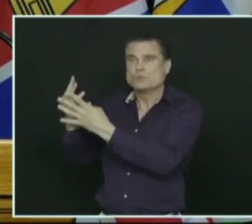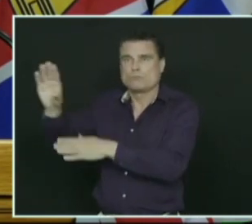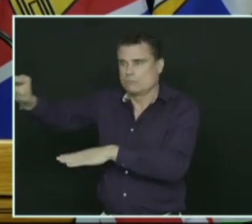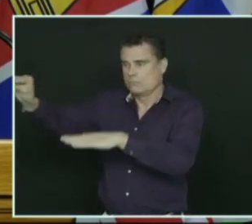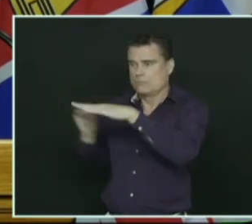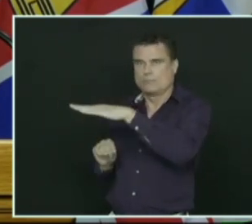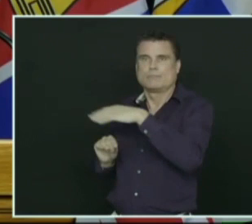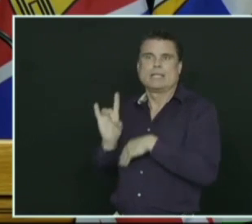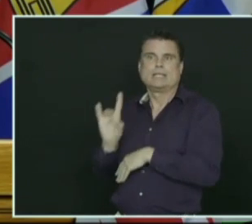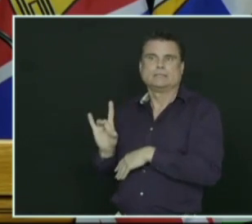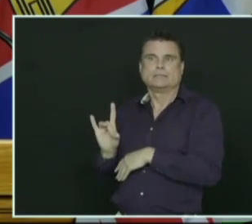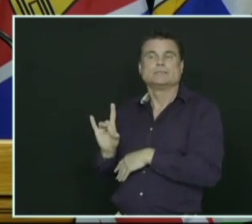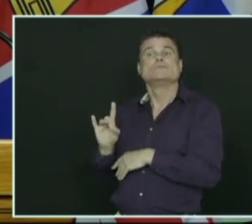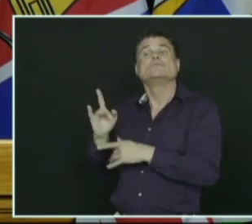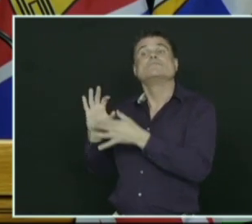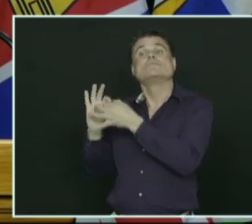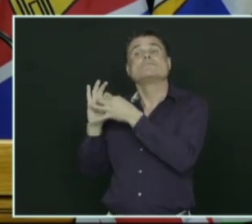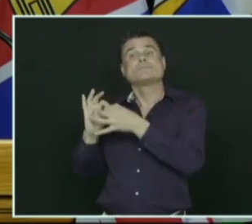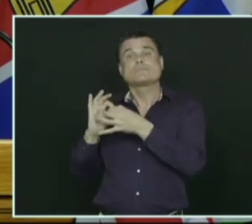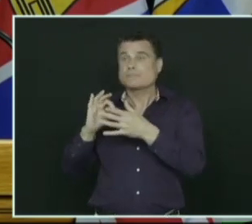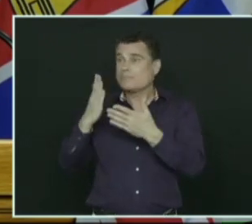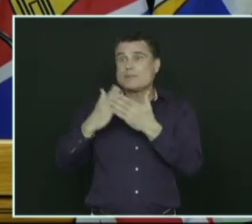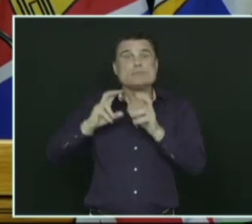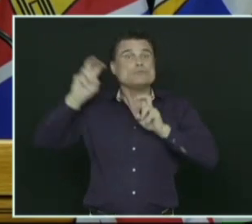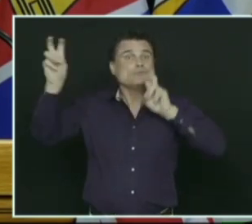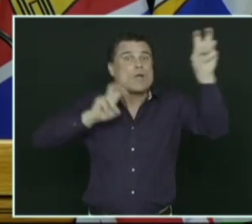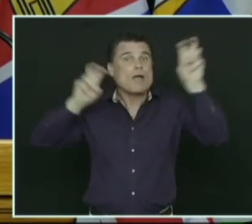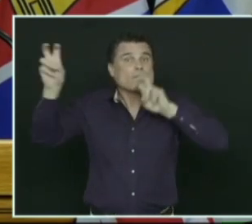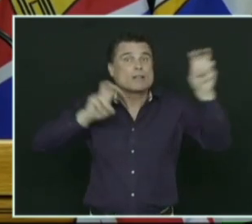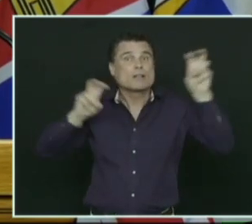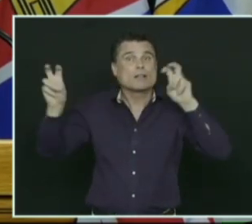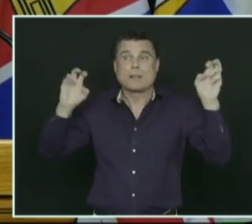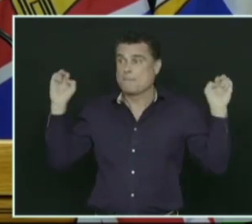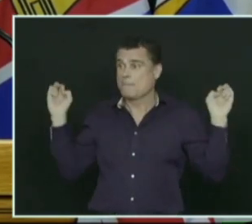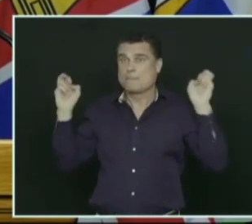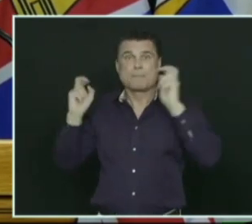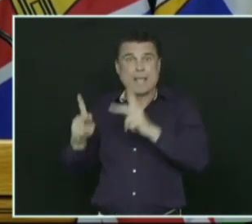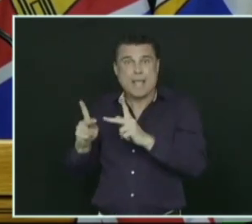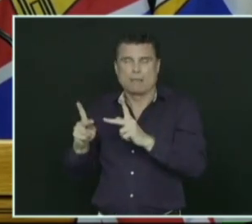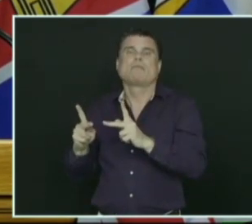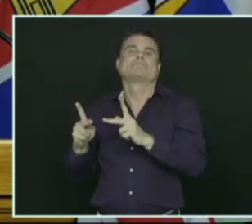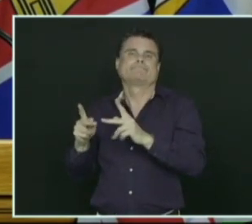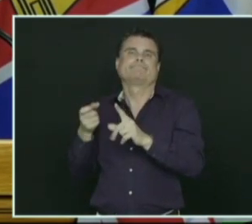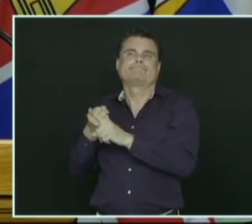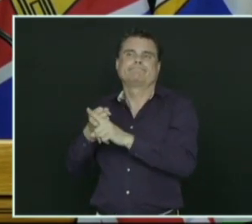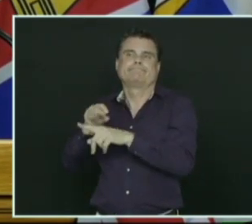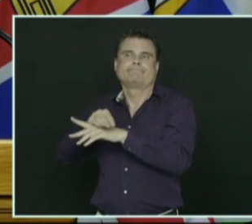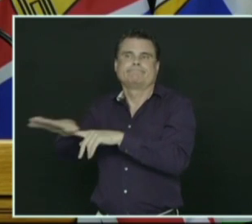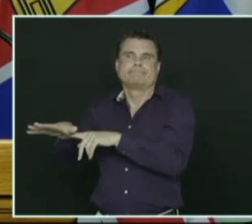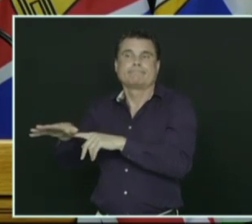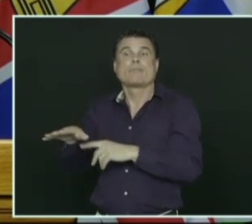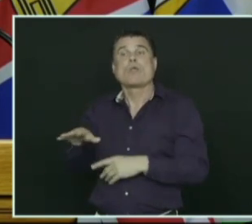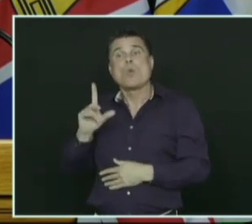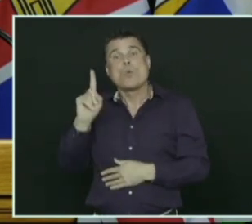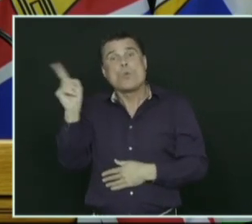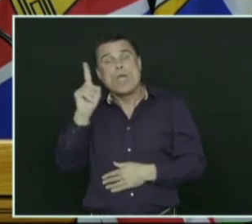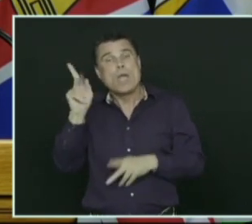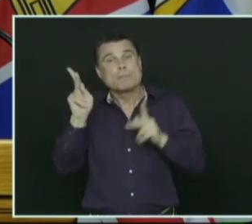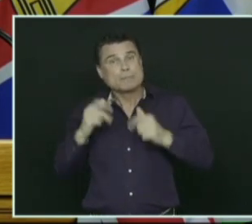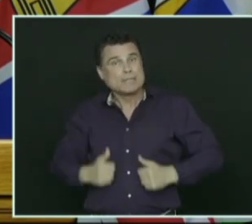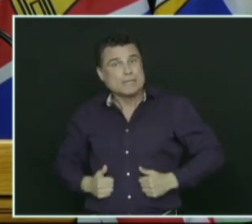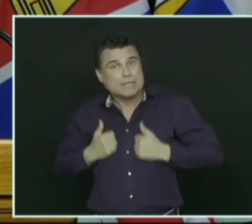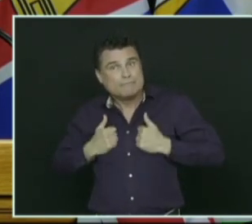long-term care facilities. And BC introduced stricter measures about a month ago. And I know today you're talking about